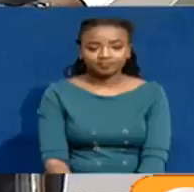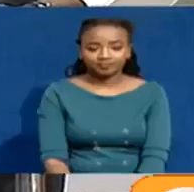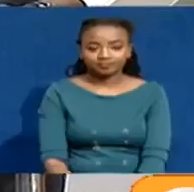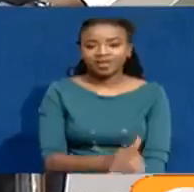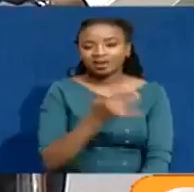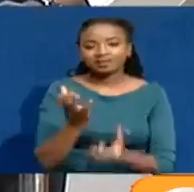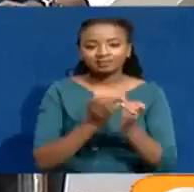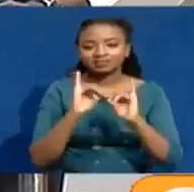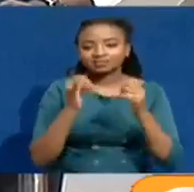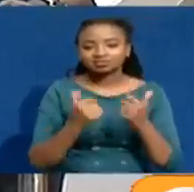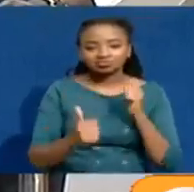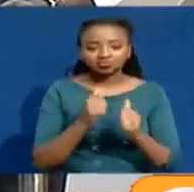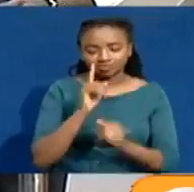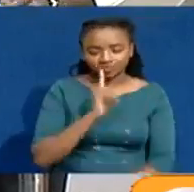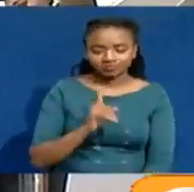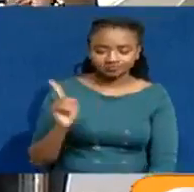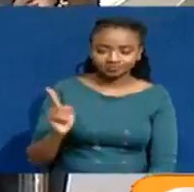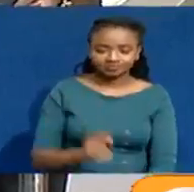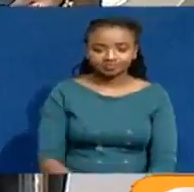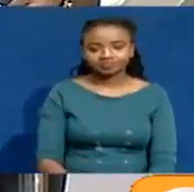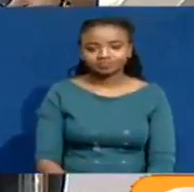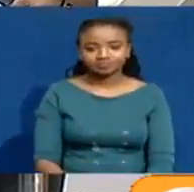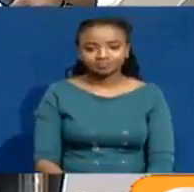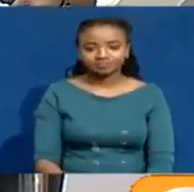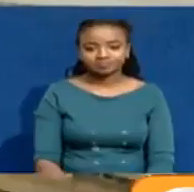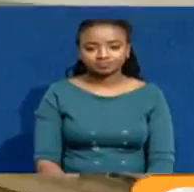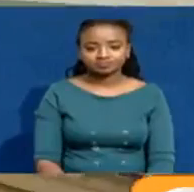And now the other business news stories that also made headlines today.